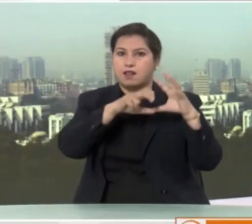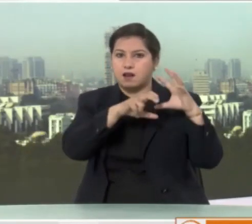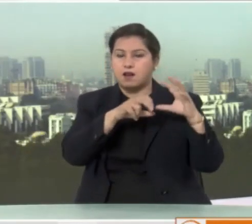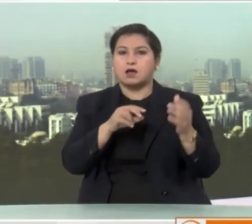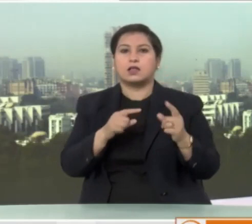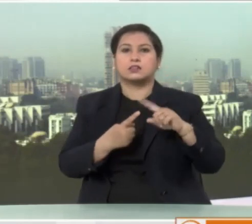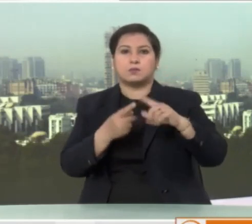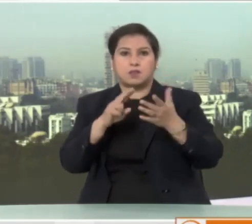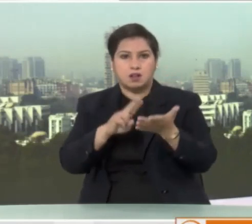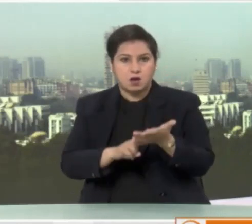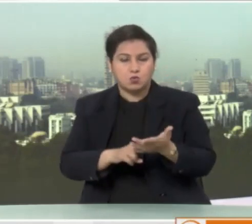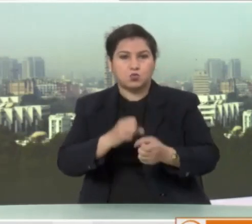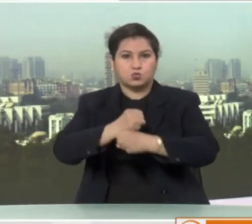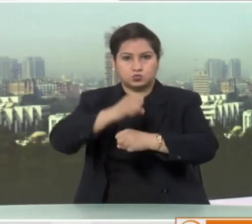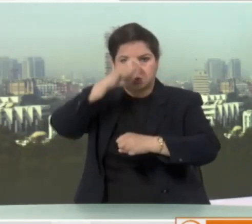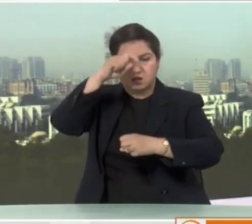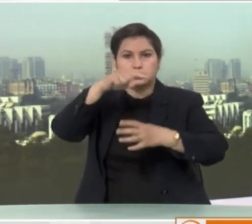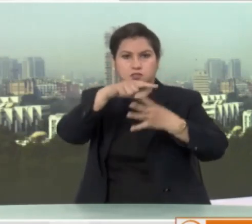and Gujarat